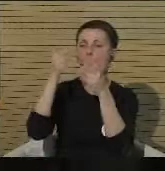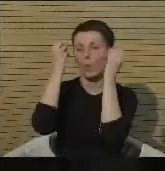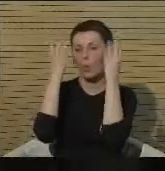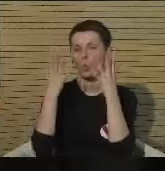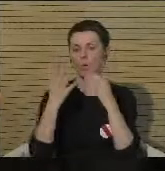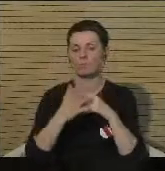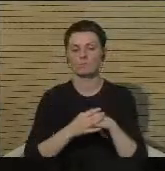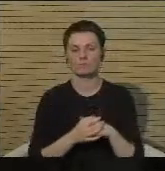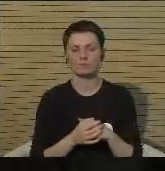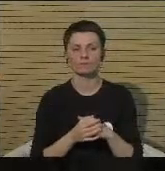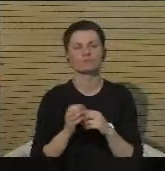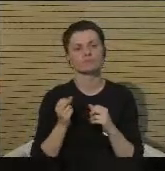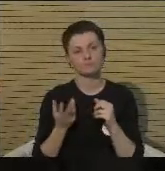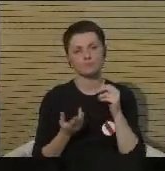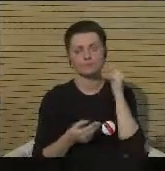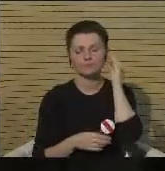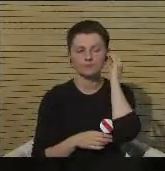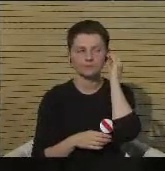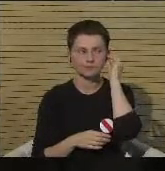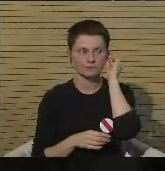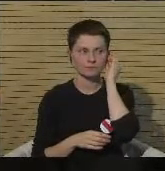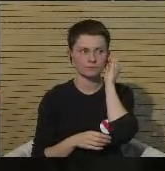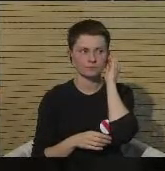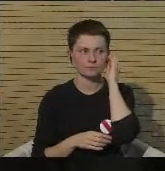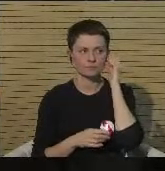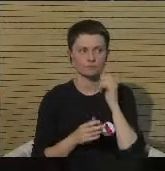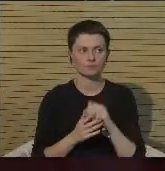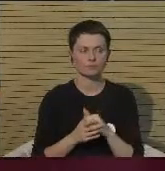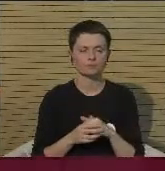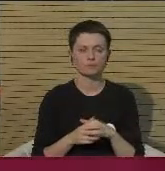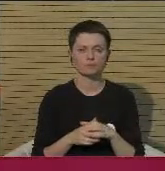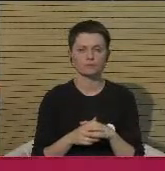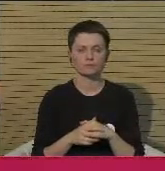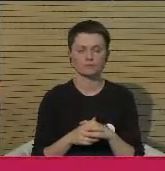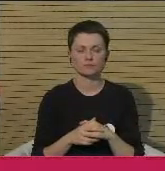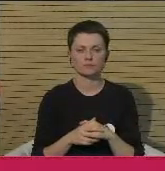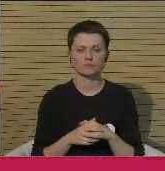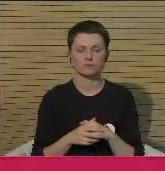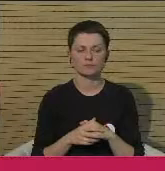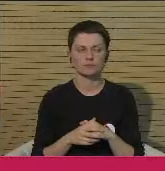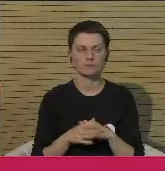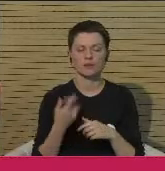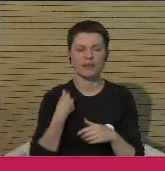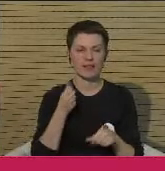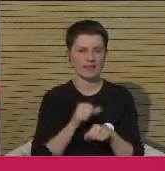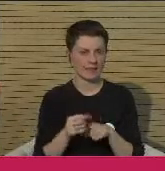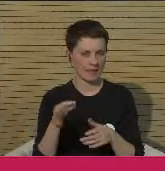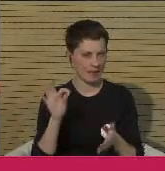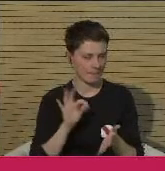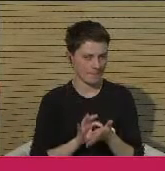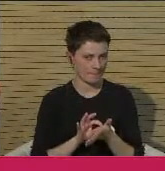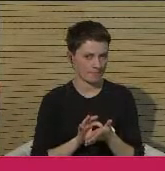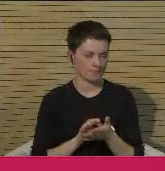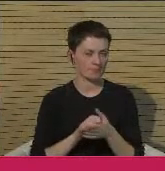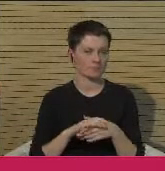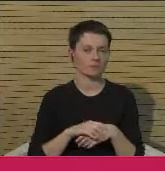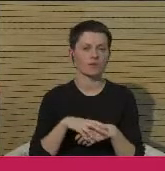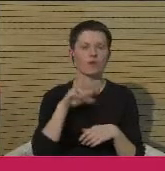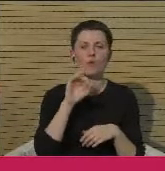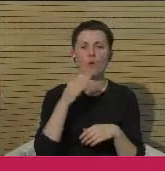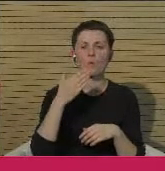is falling away, is falling off. So what do we see? What is coming out of it? Well, I'm not